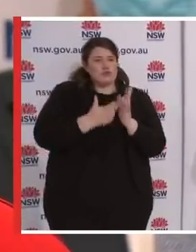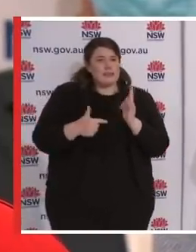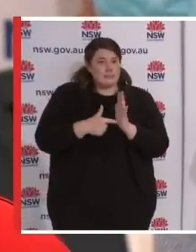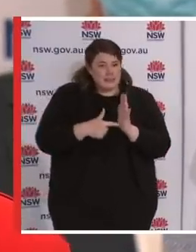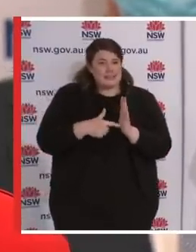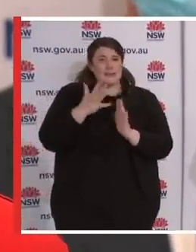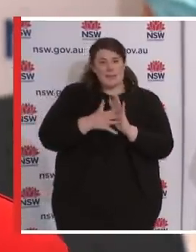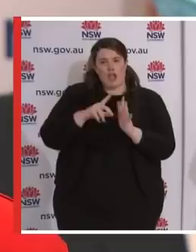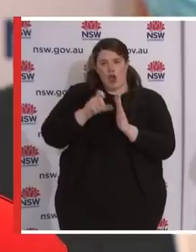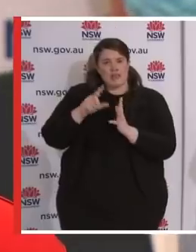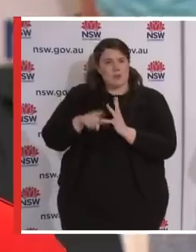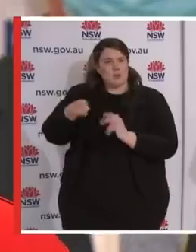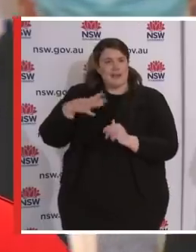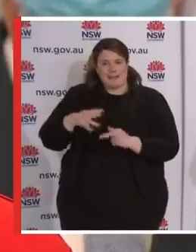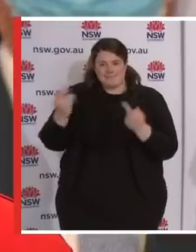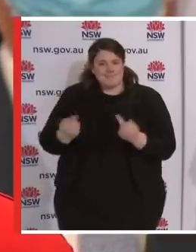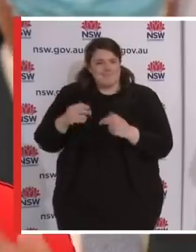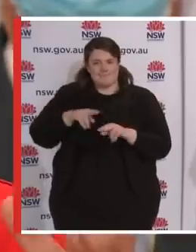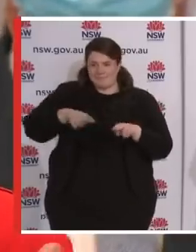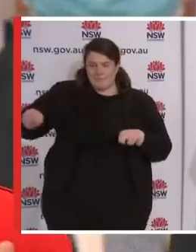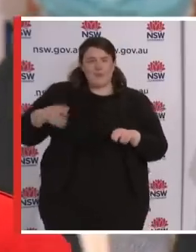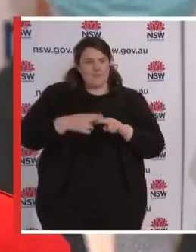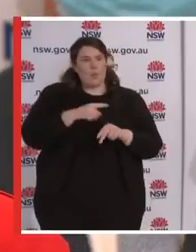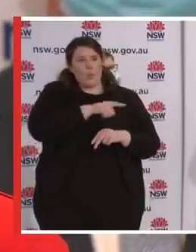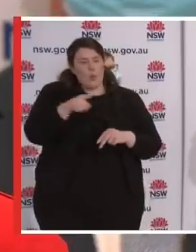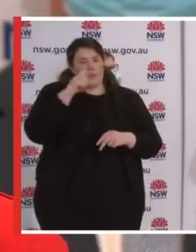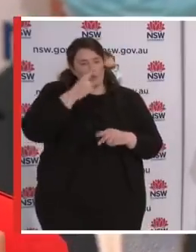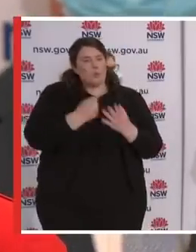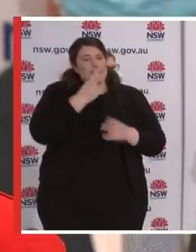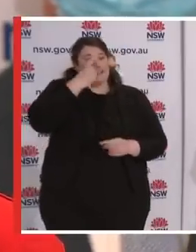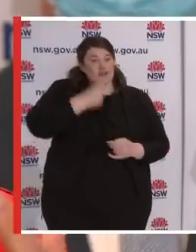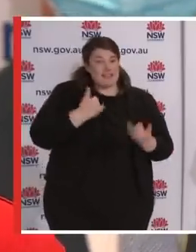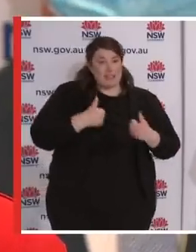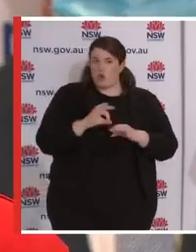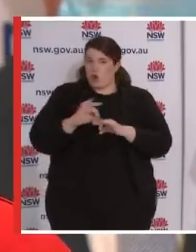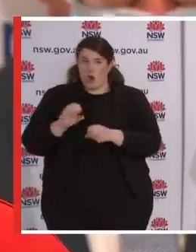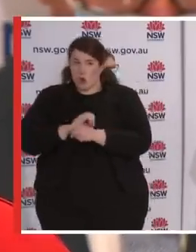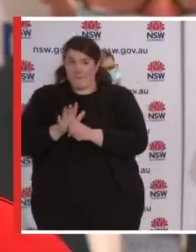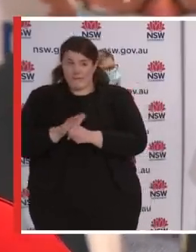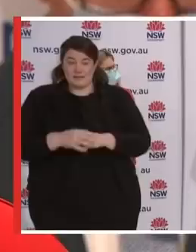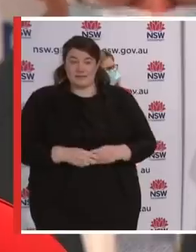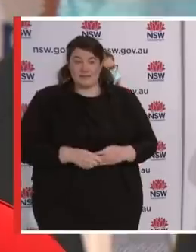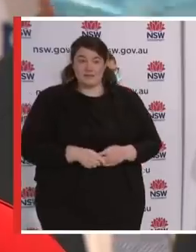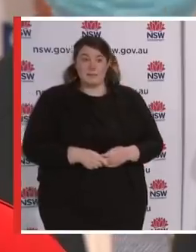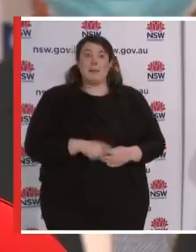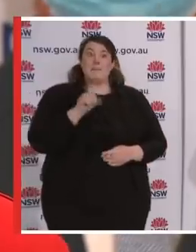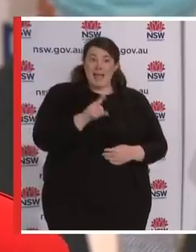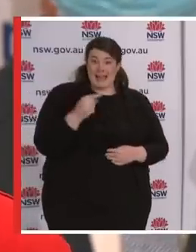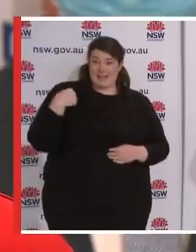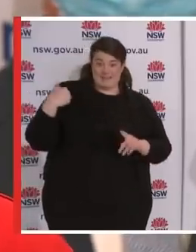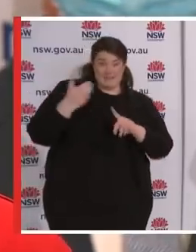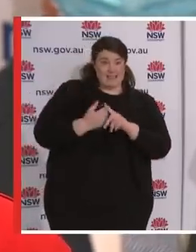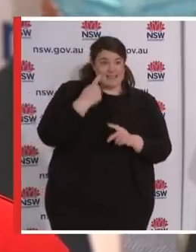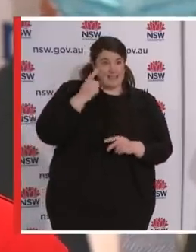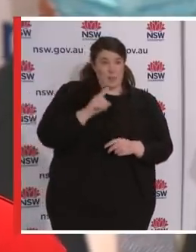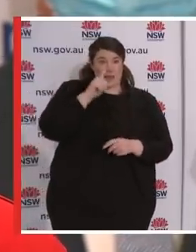unit. This disease is a disease where a small number of people who get sick end up in the intensive care unit. And they